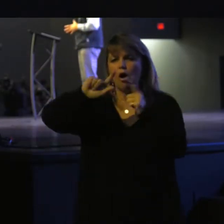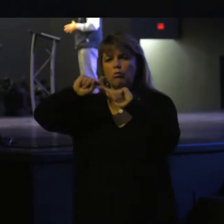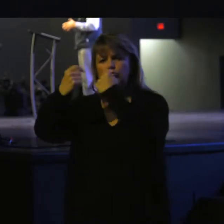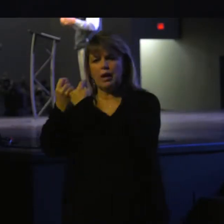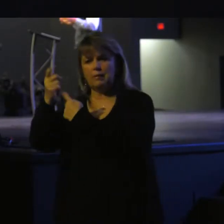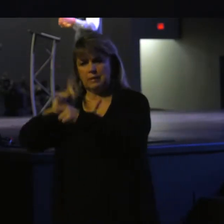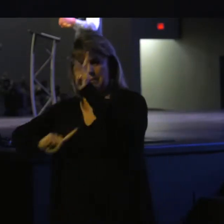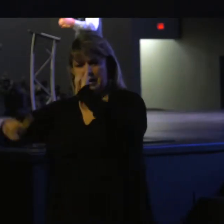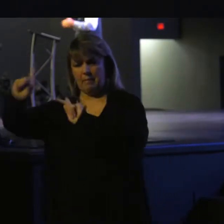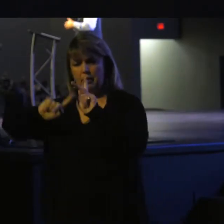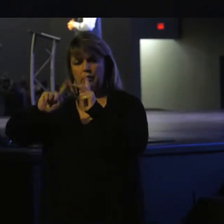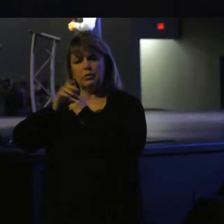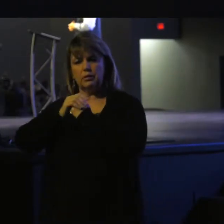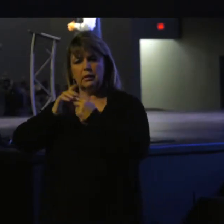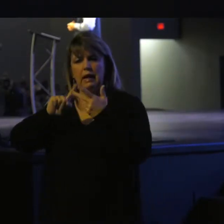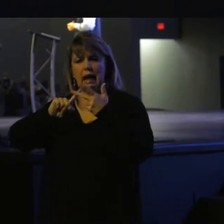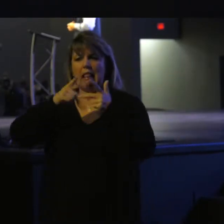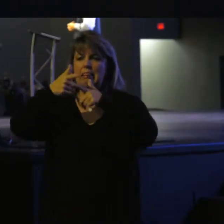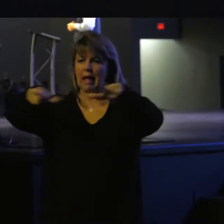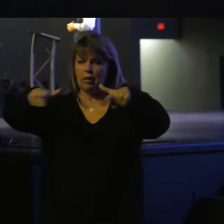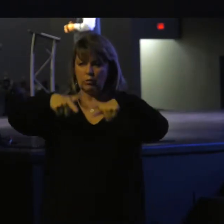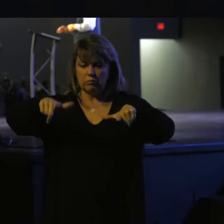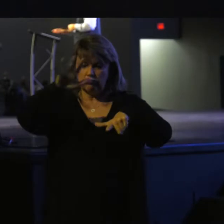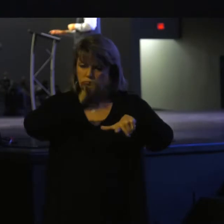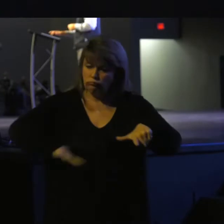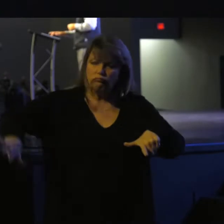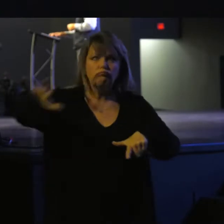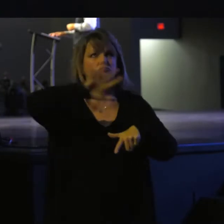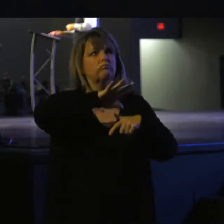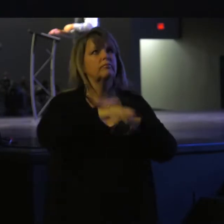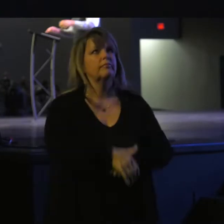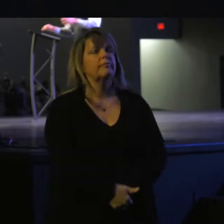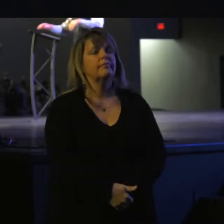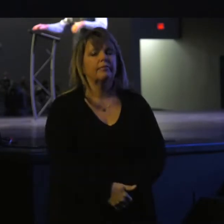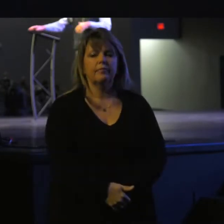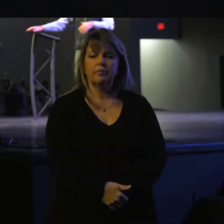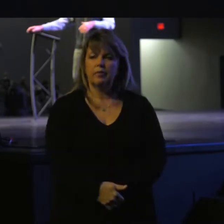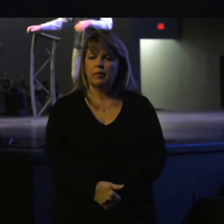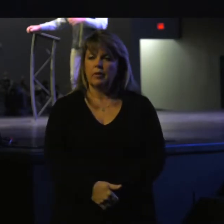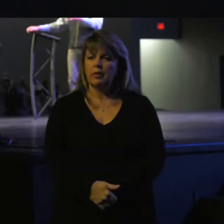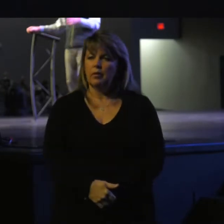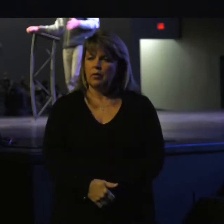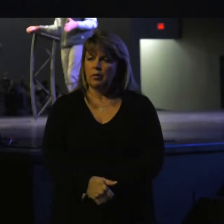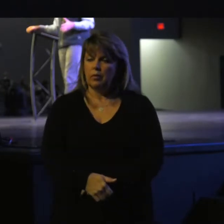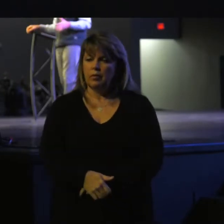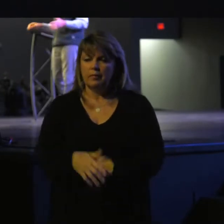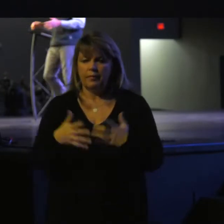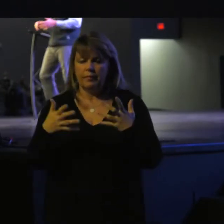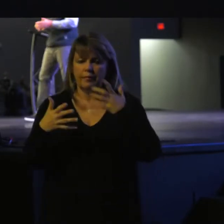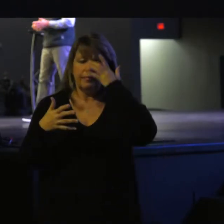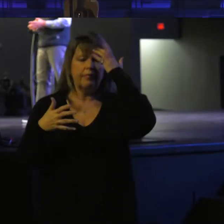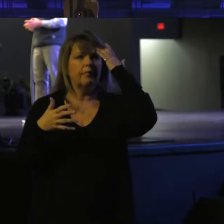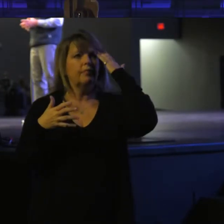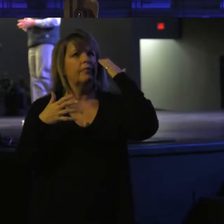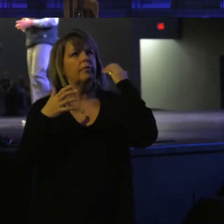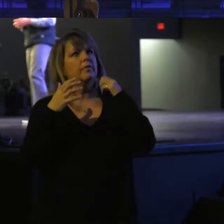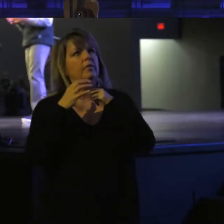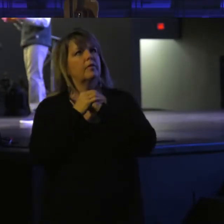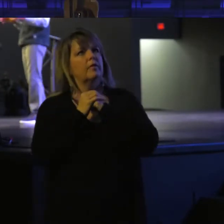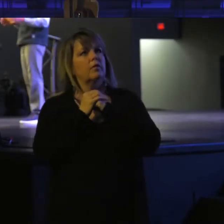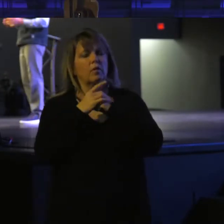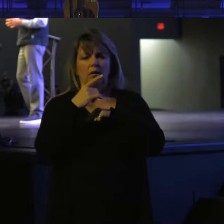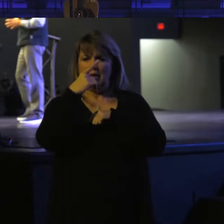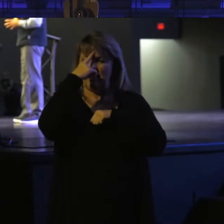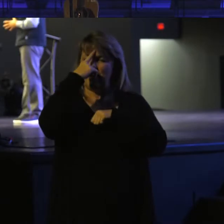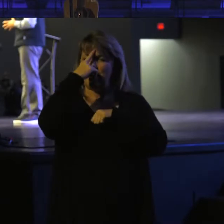and peoples and languages. When we pause long enough from the busyness of life to think